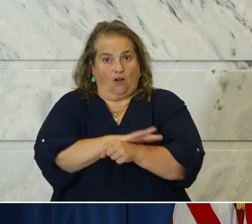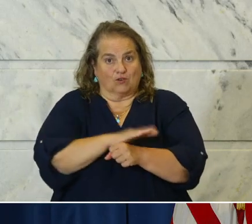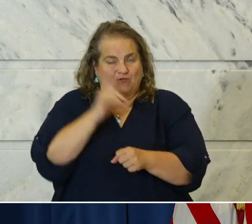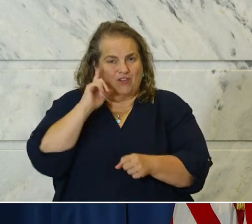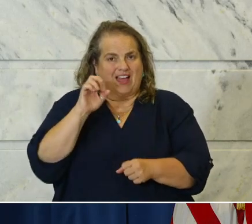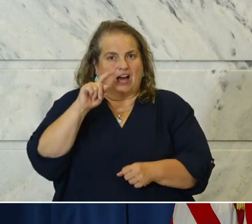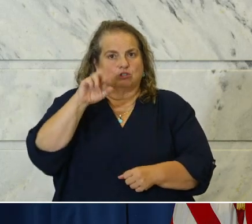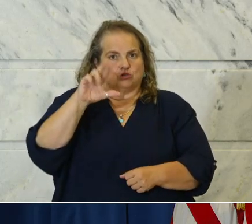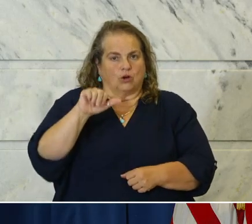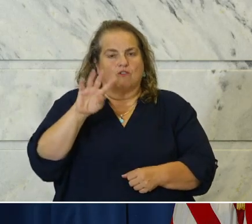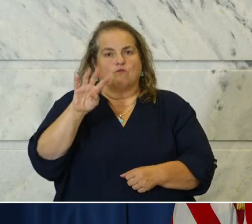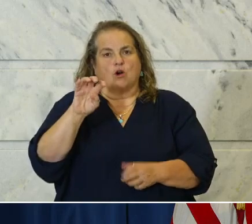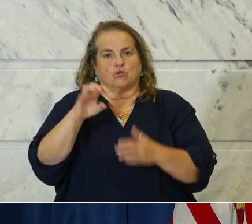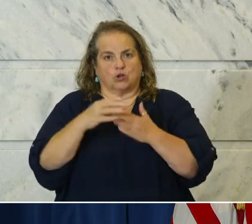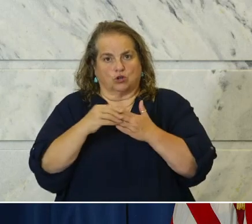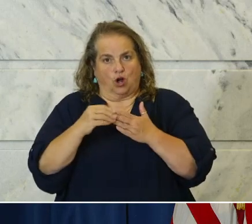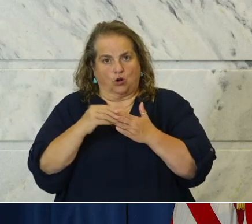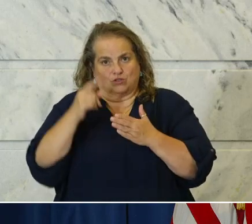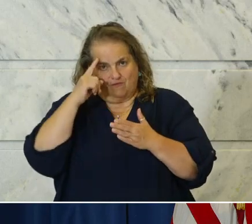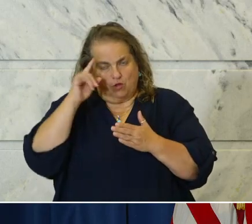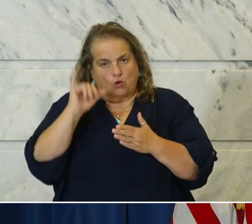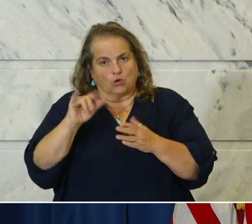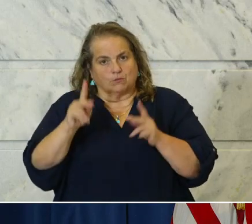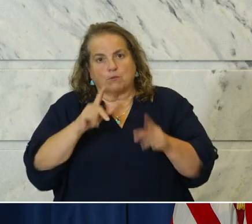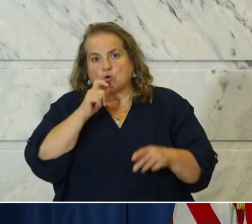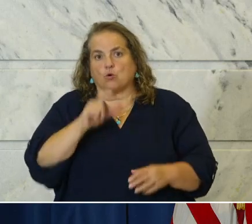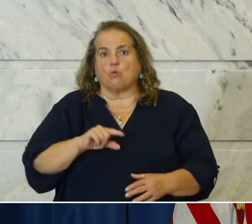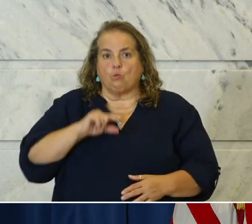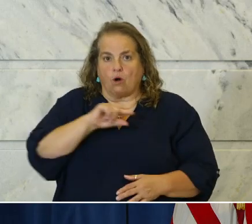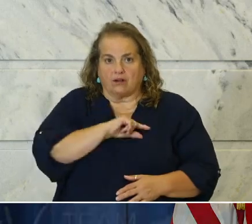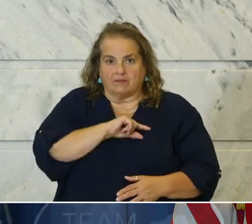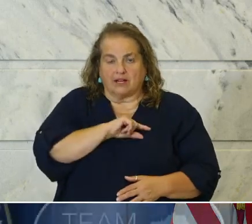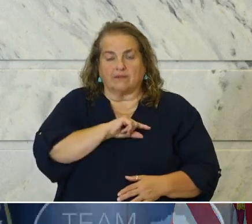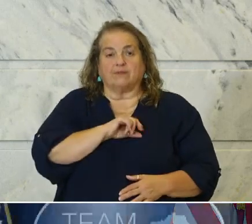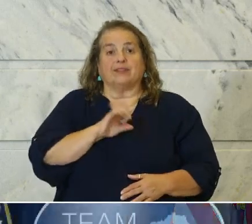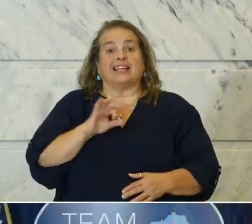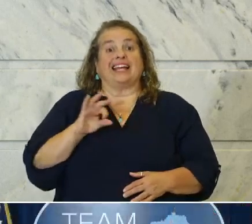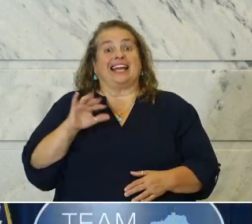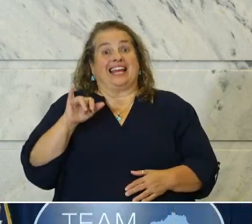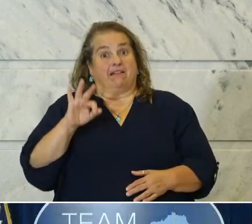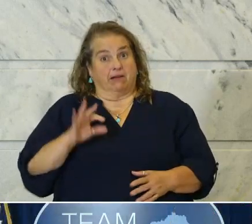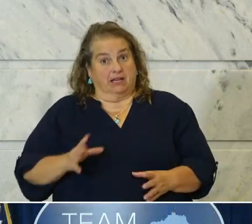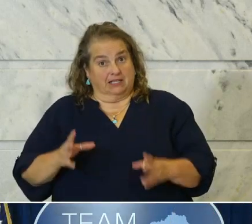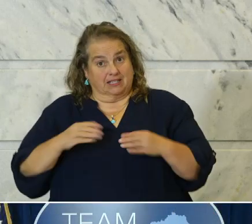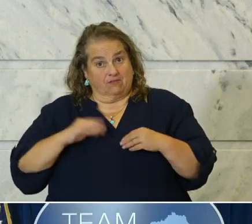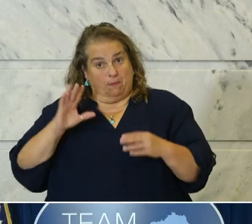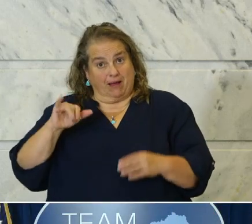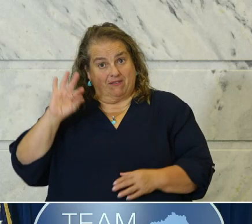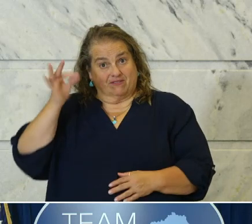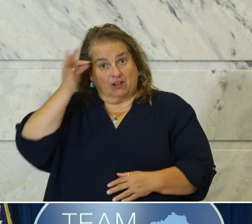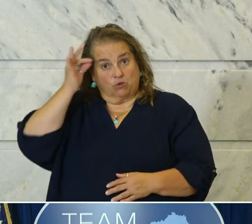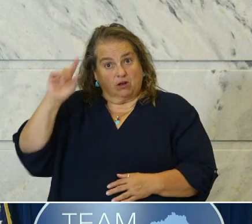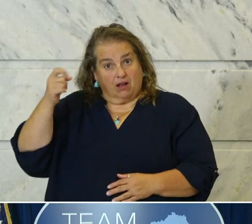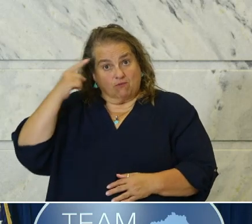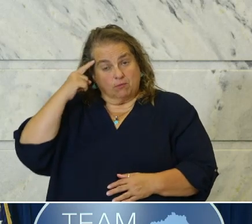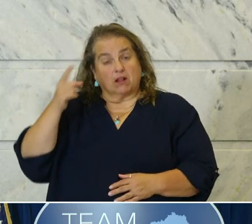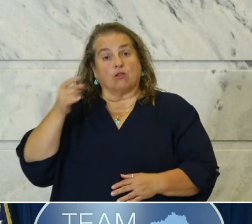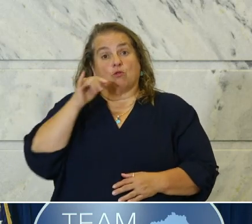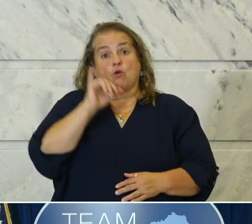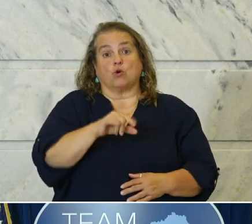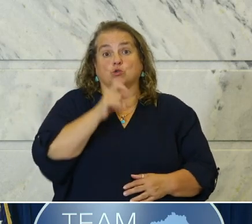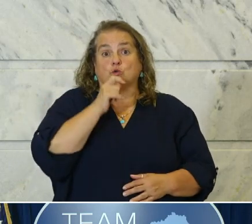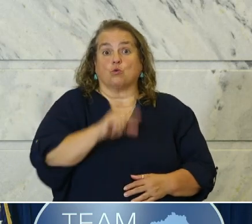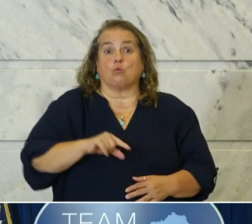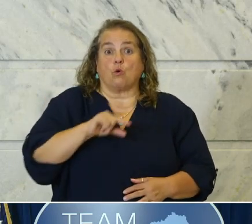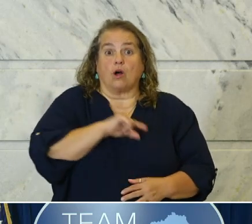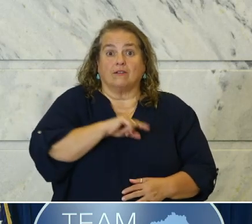extra $400 for those that qualify. If accepted by the federal government, those that